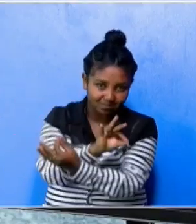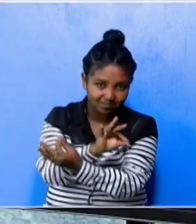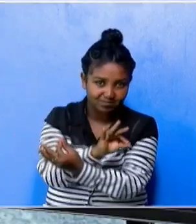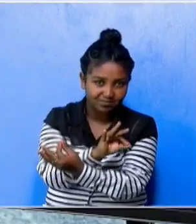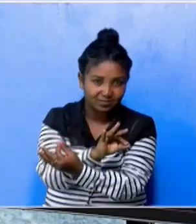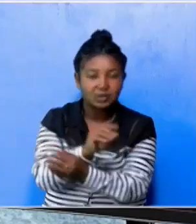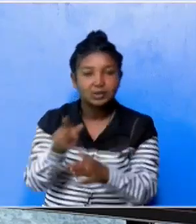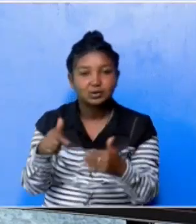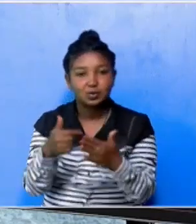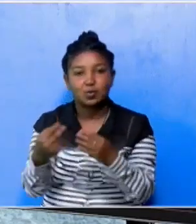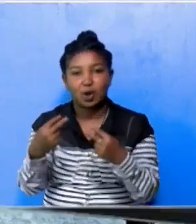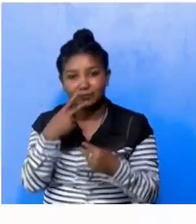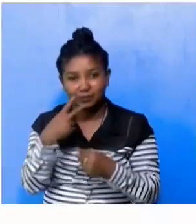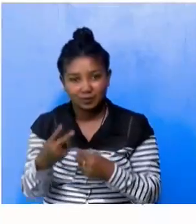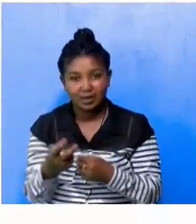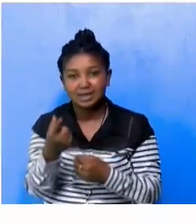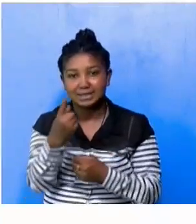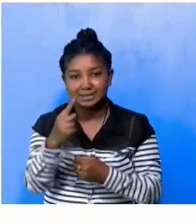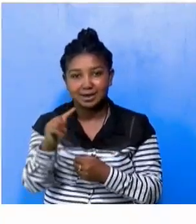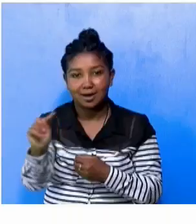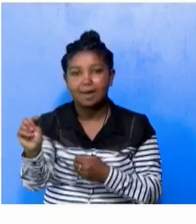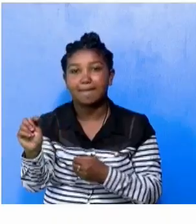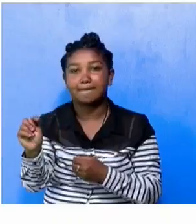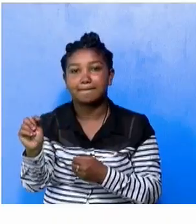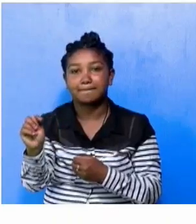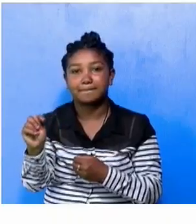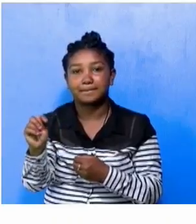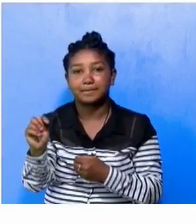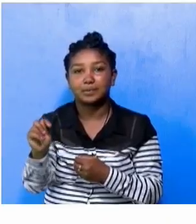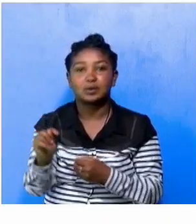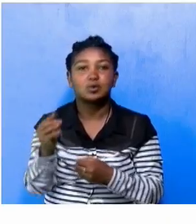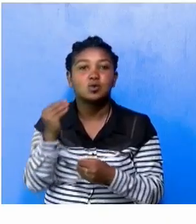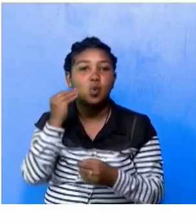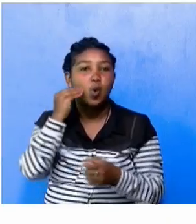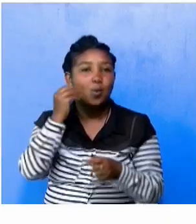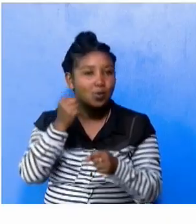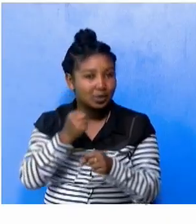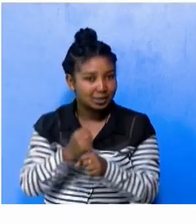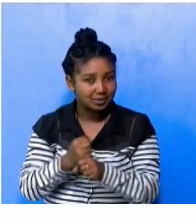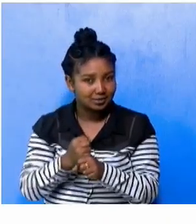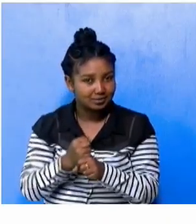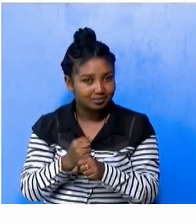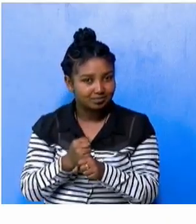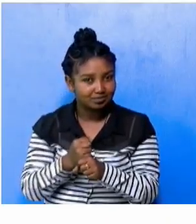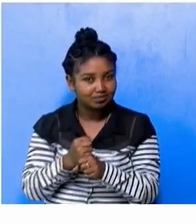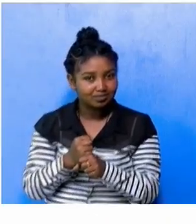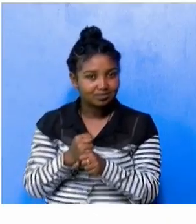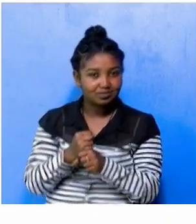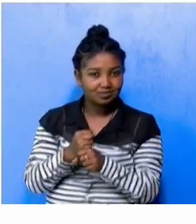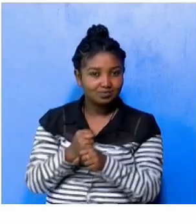okay? So we have to say the homework.